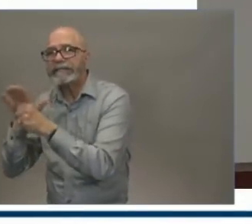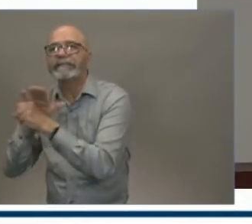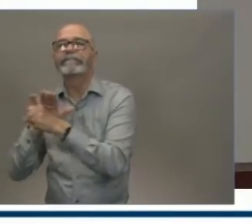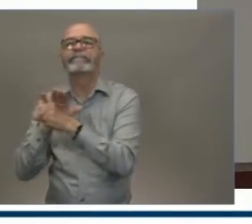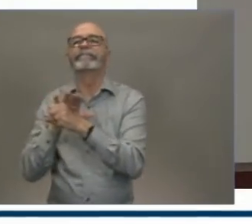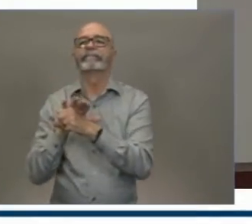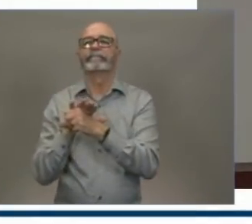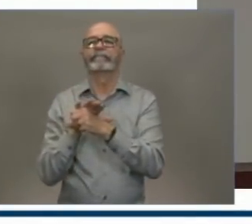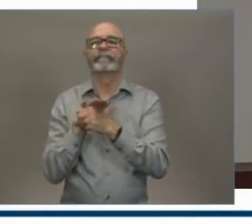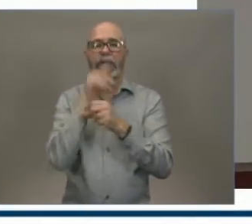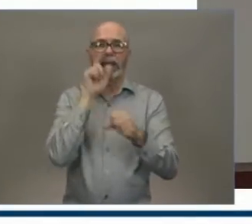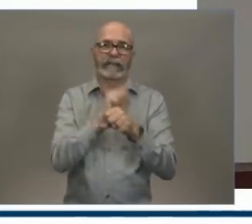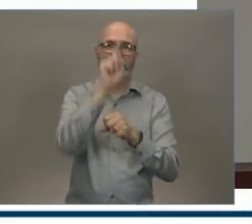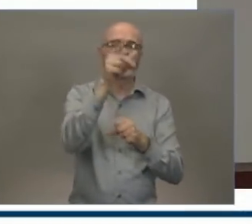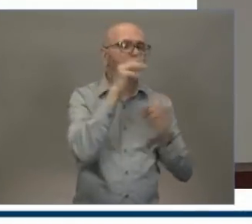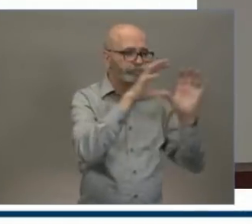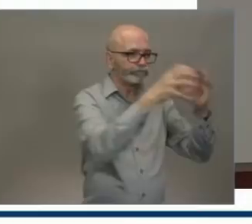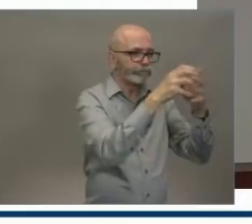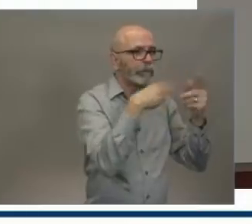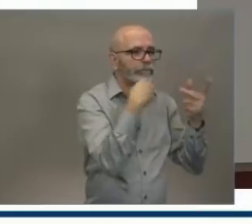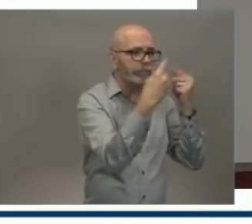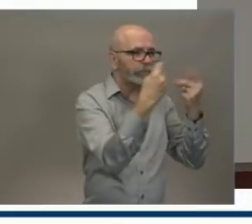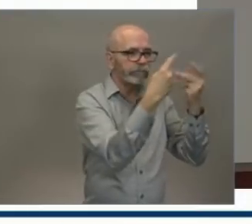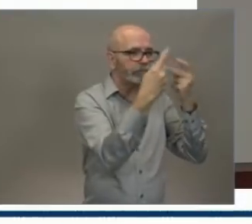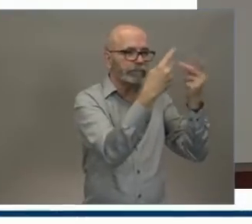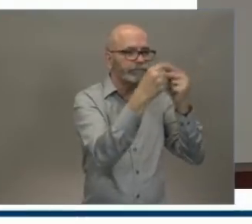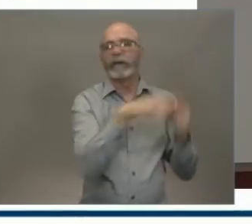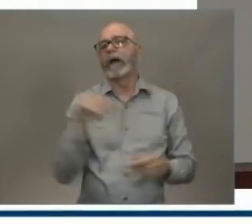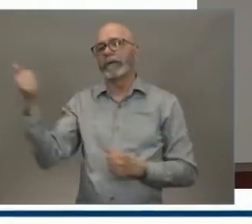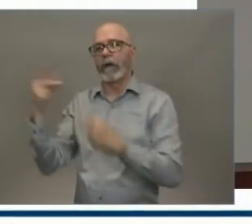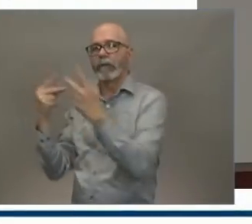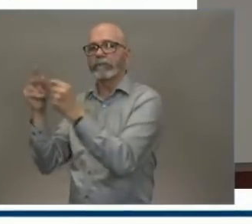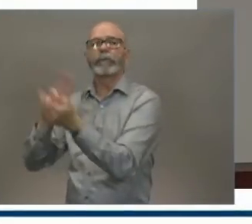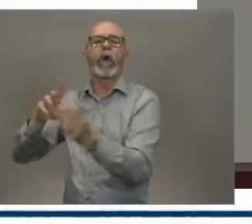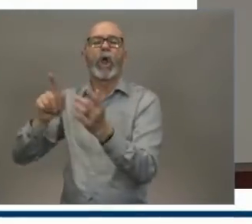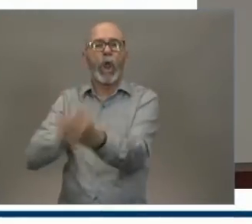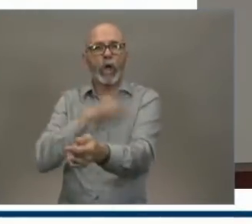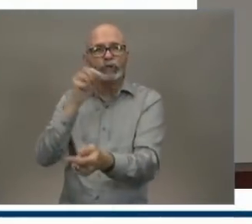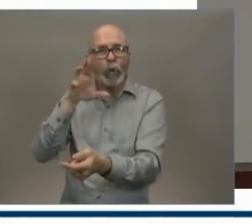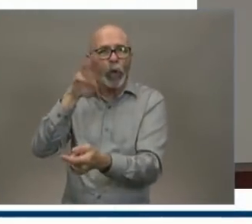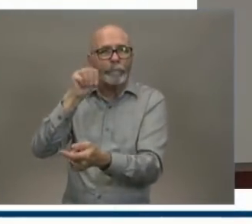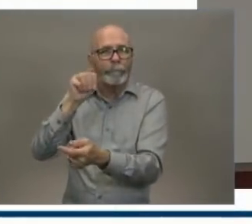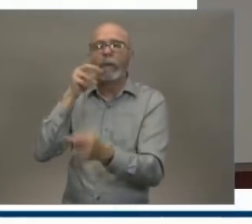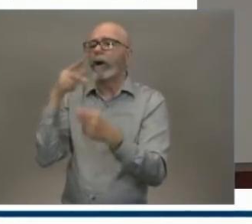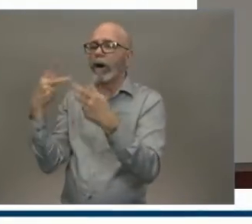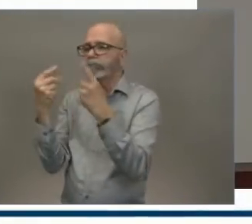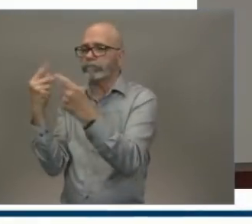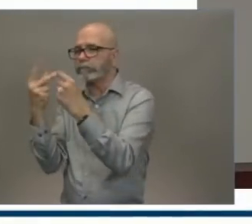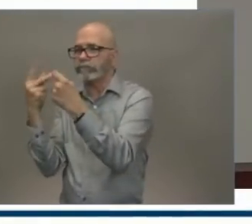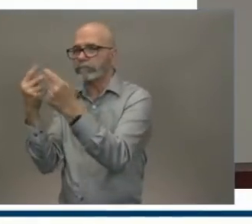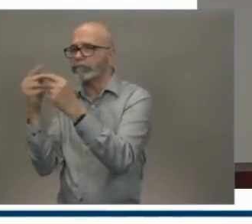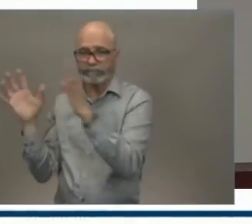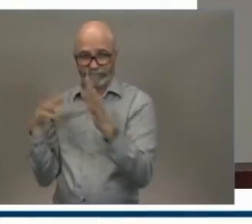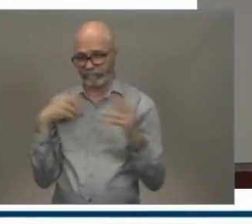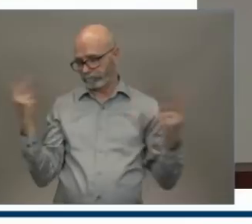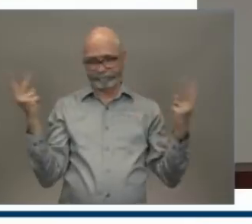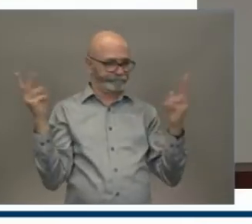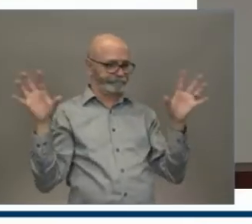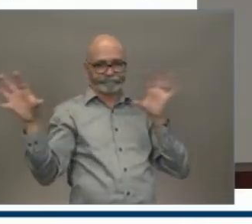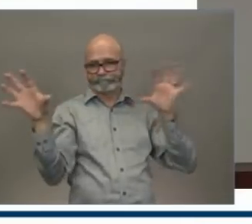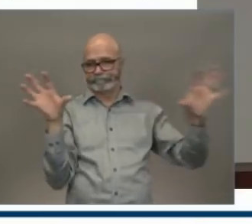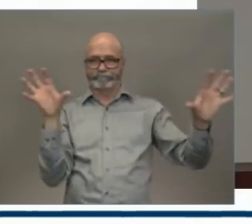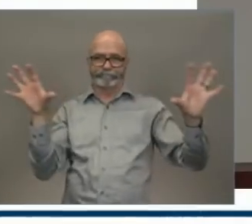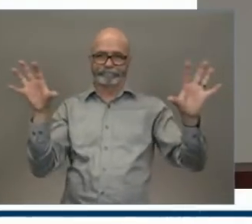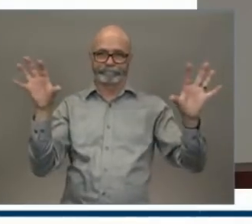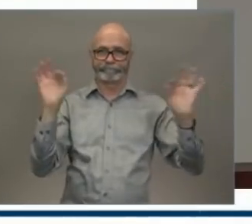next week. We are working with the facilities to determine the exact schedule, and that information will be